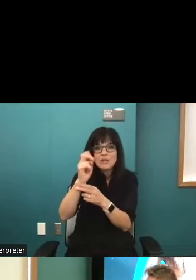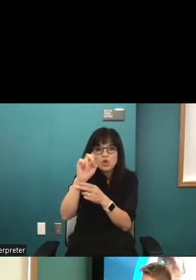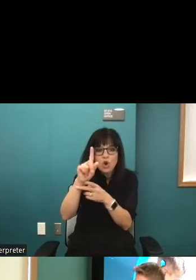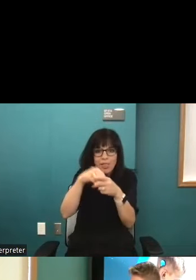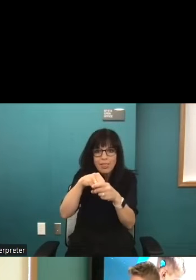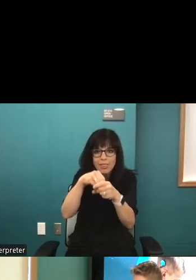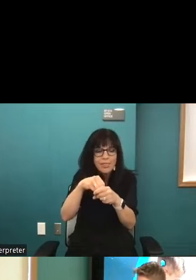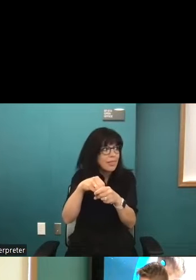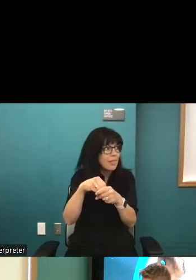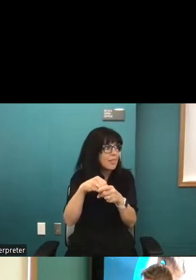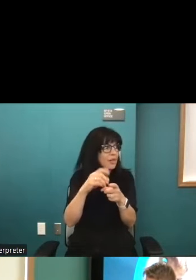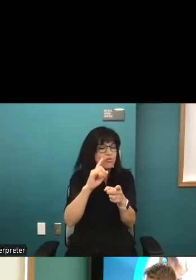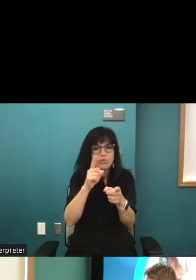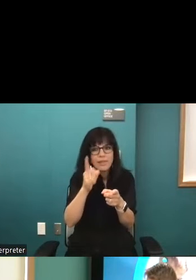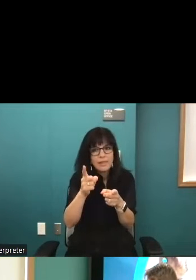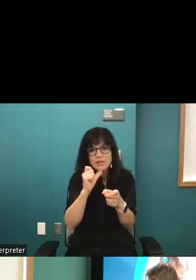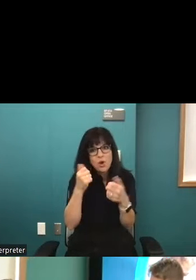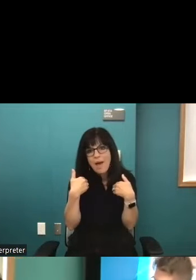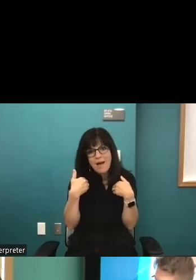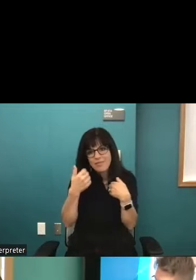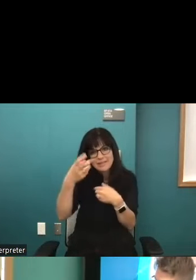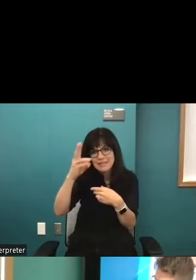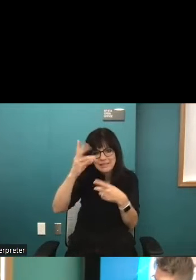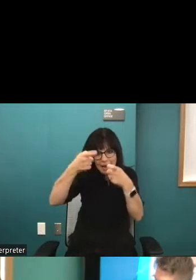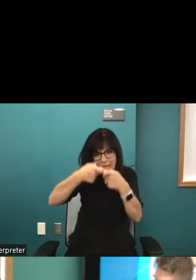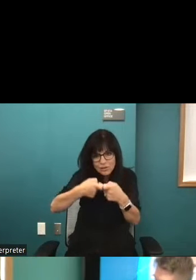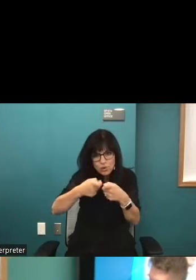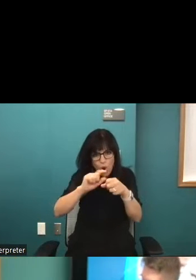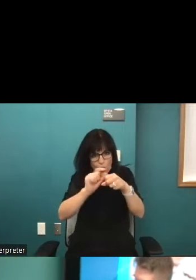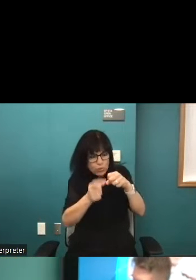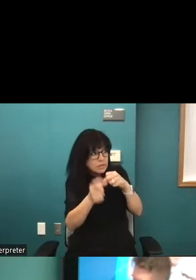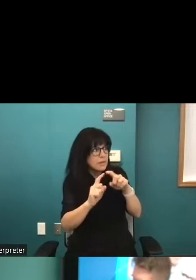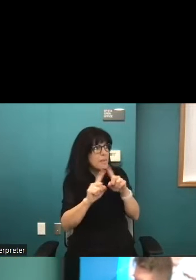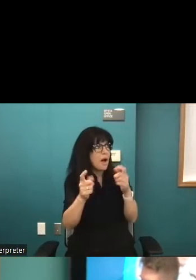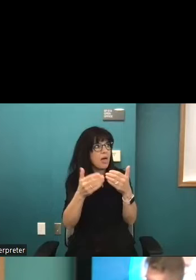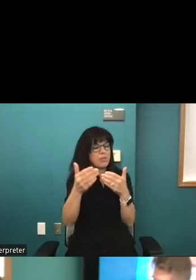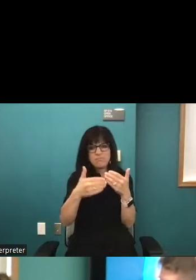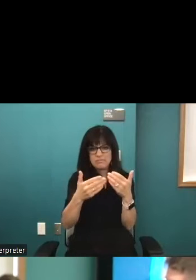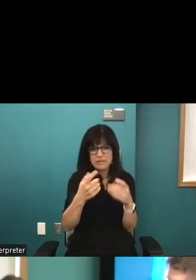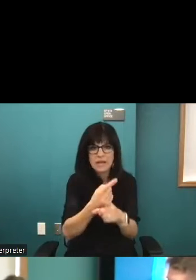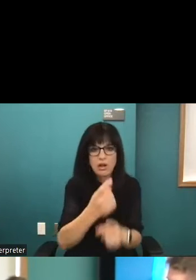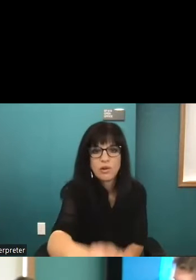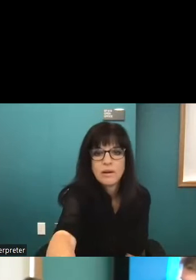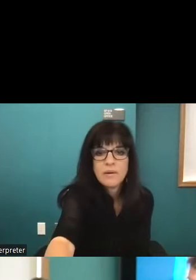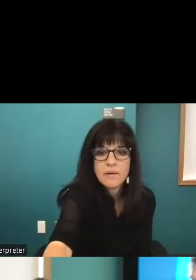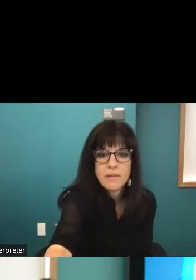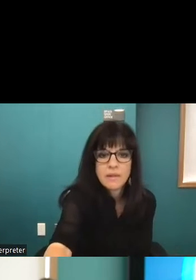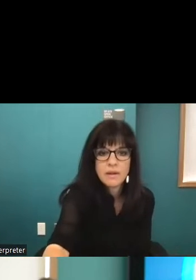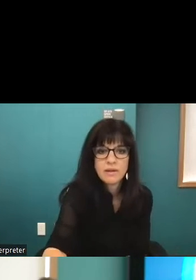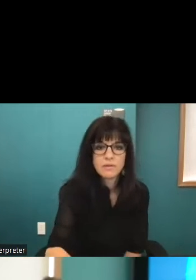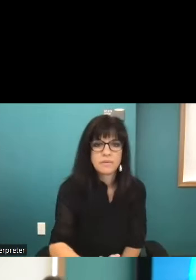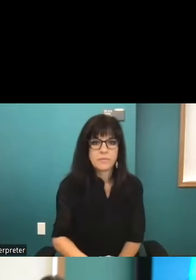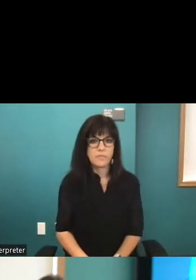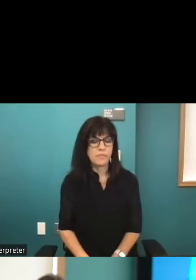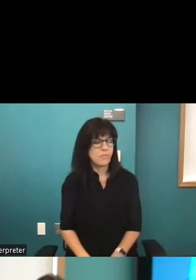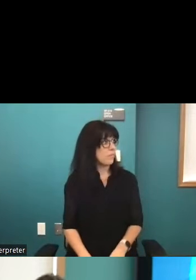here. Obviously, it's a dummy, so there's not the 16 electrodes on the very end of it, but the rest of it is very accurate. And Don't